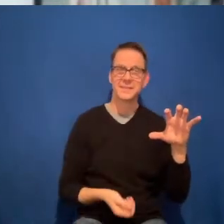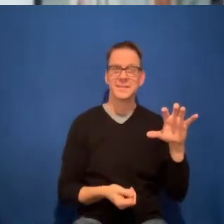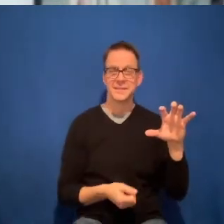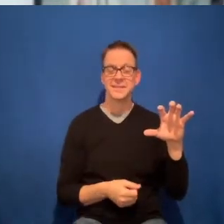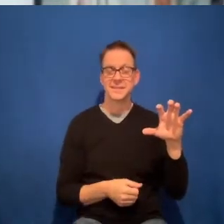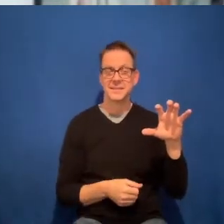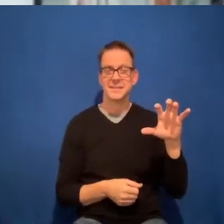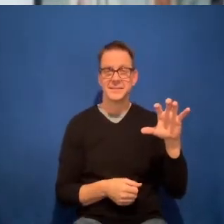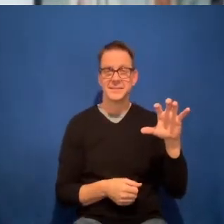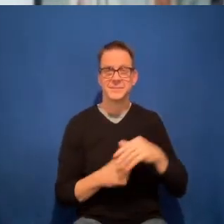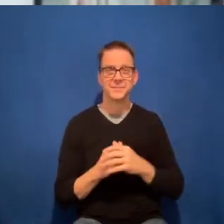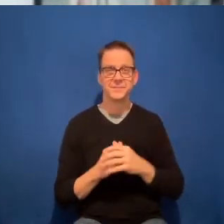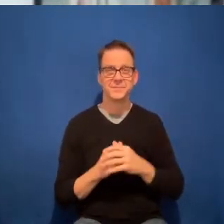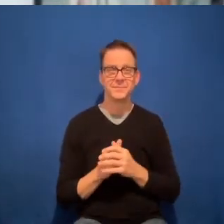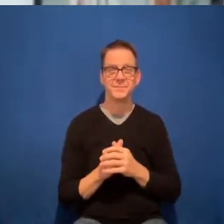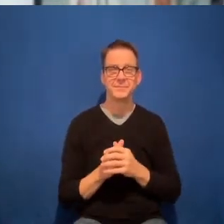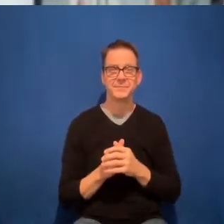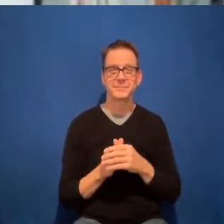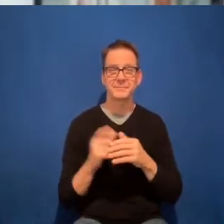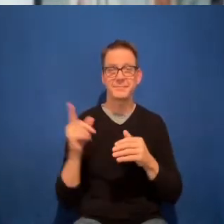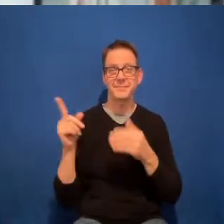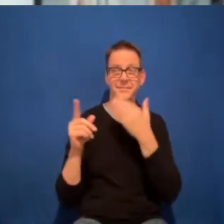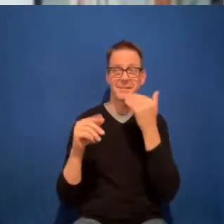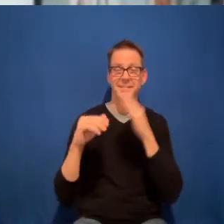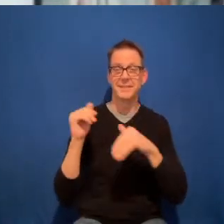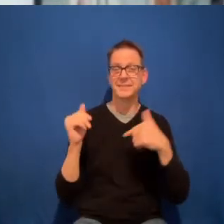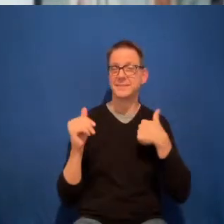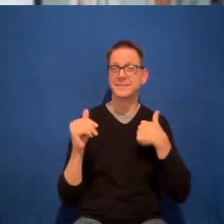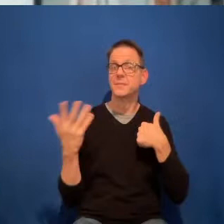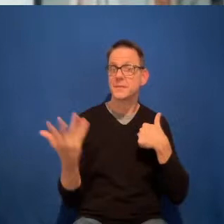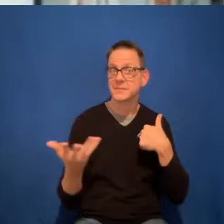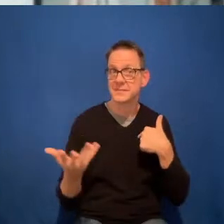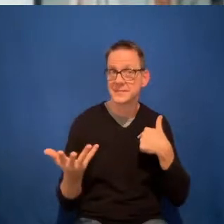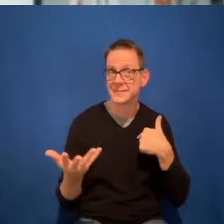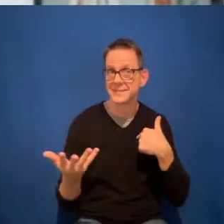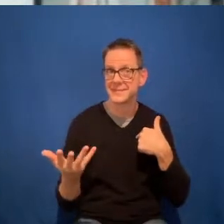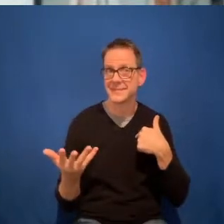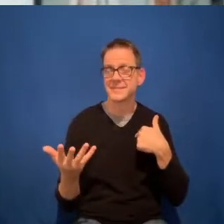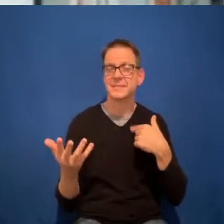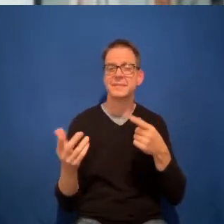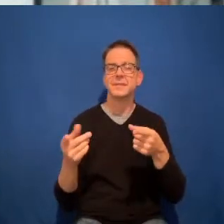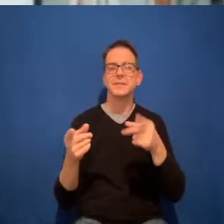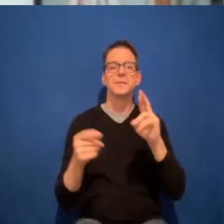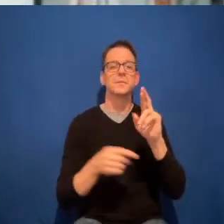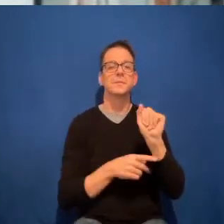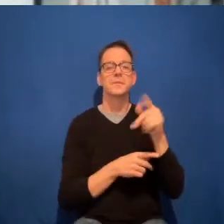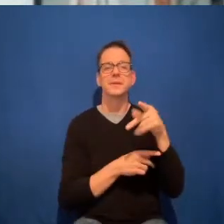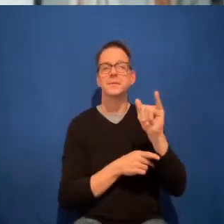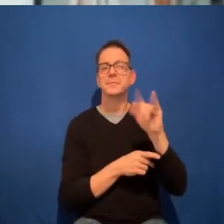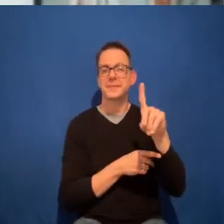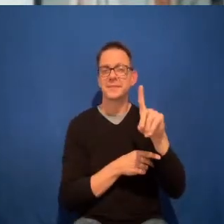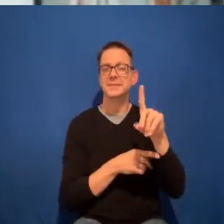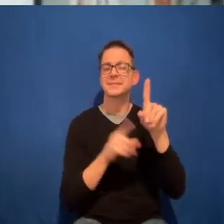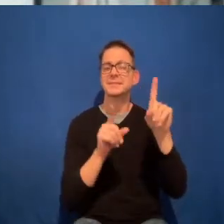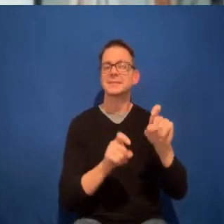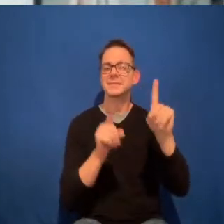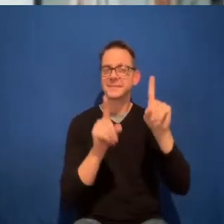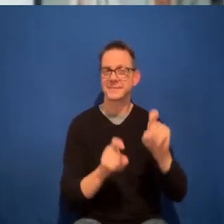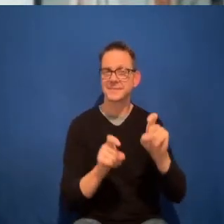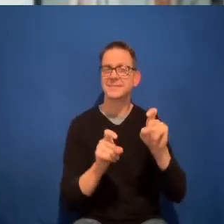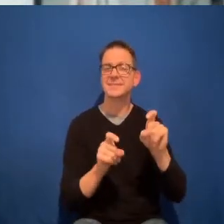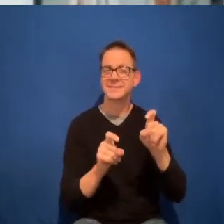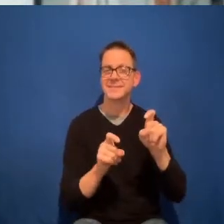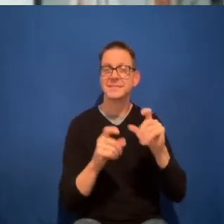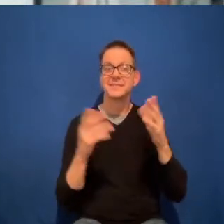The one thing that they're doing better than us is using rapid tests, and I think we've really truly underused these here.